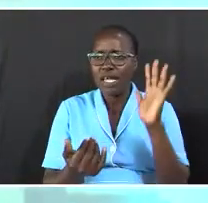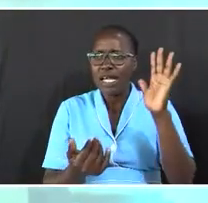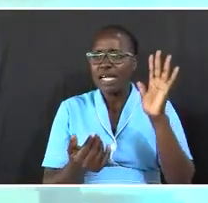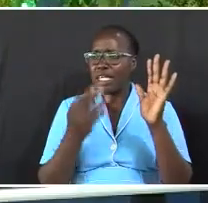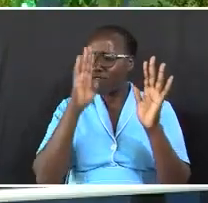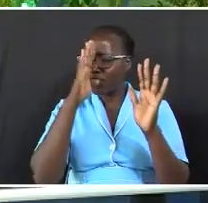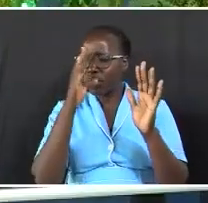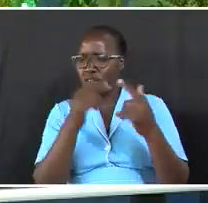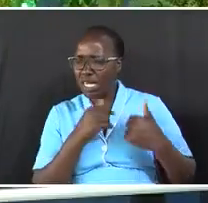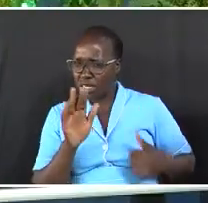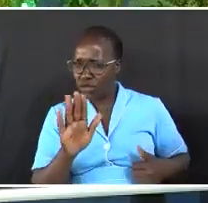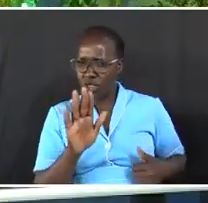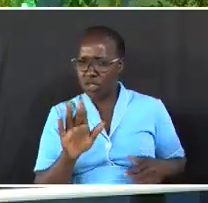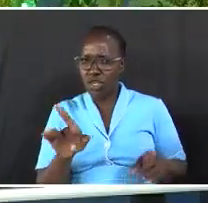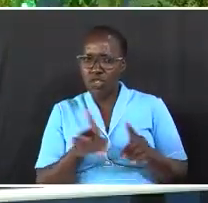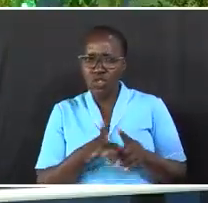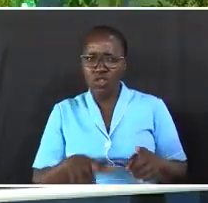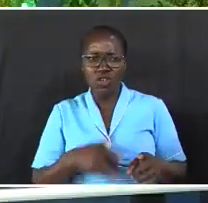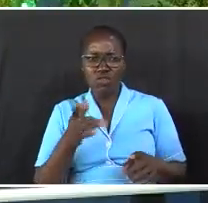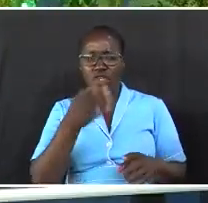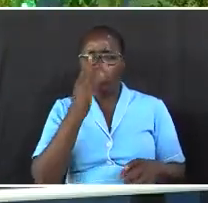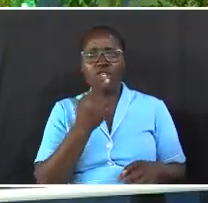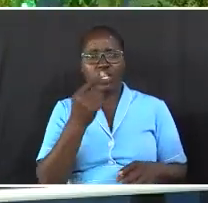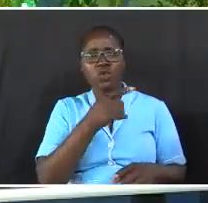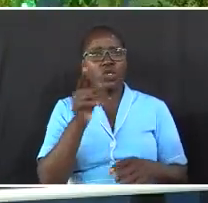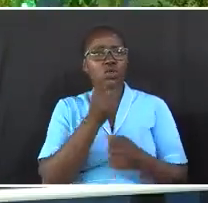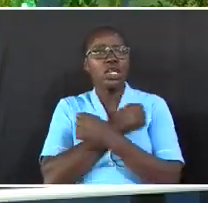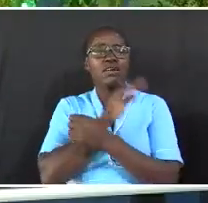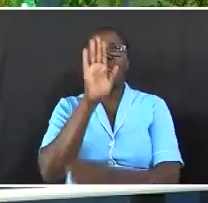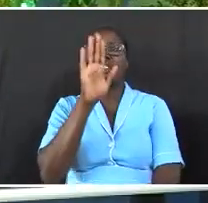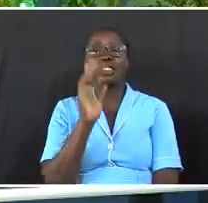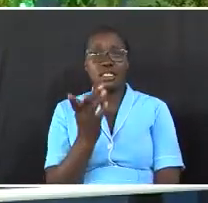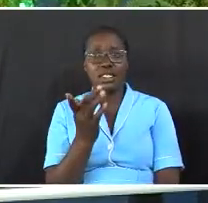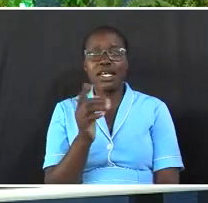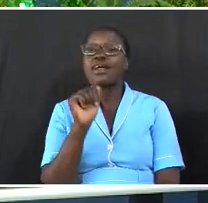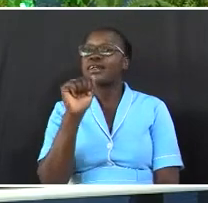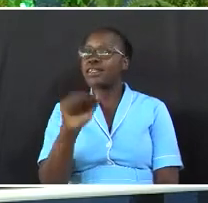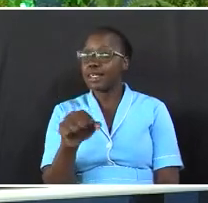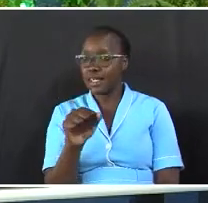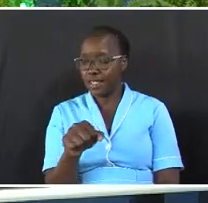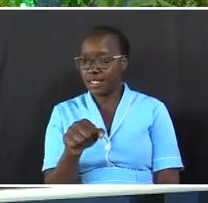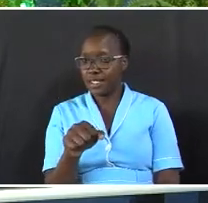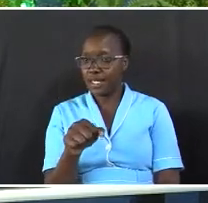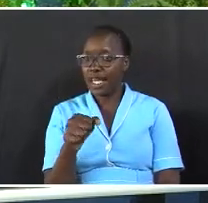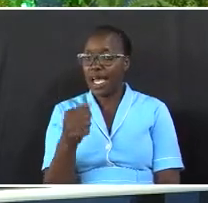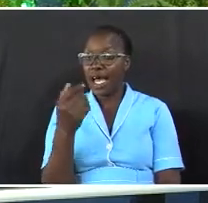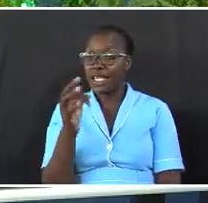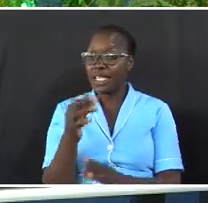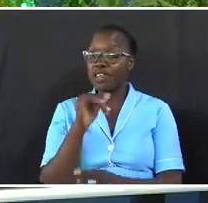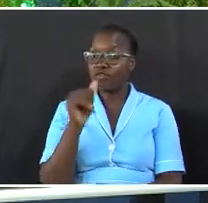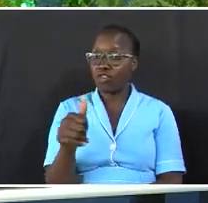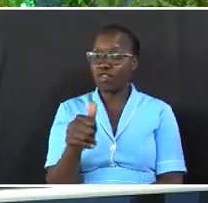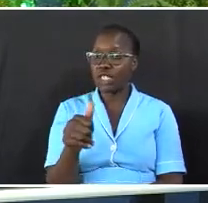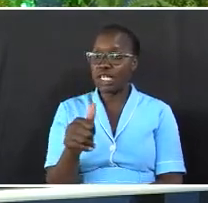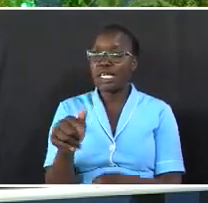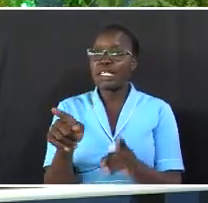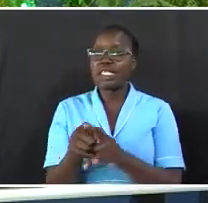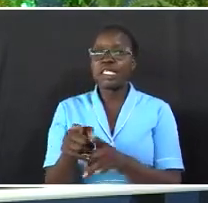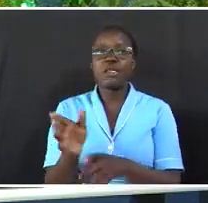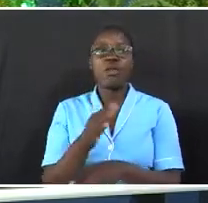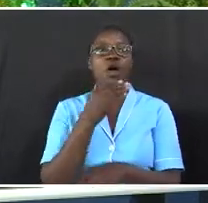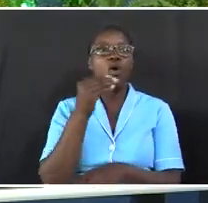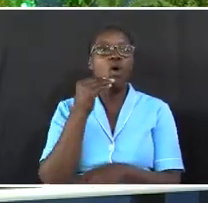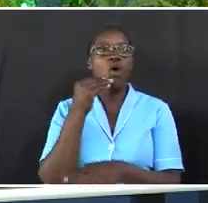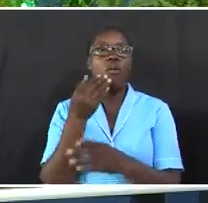had doubt in your heart, do you feel like God has assured you of his love? Yes. And if you have not, still go home